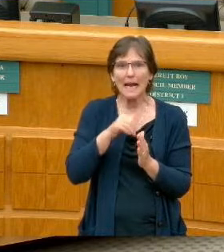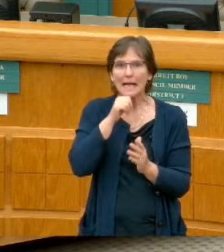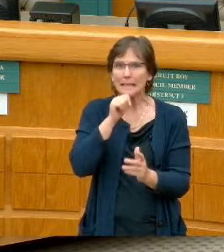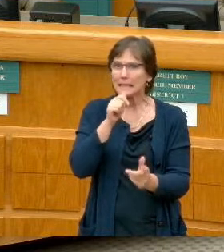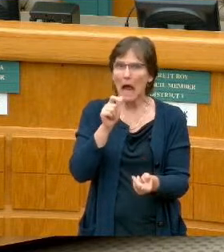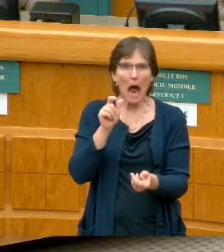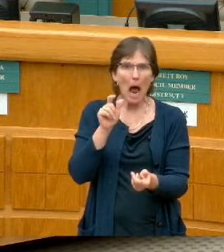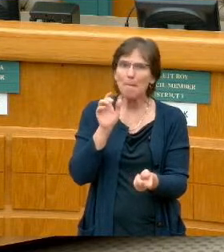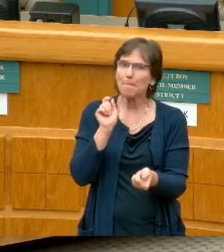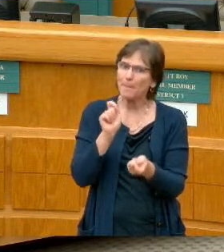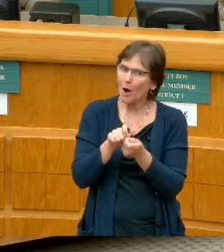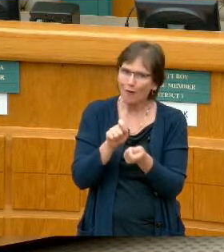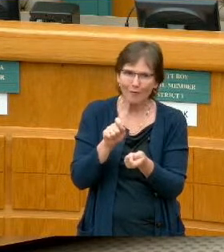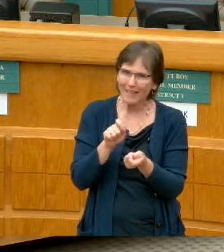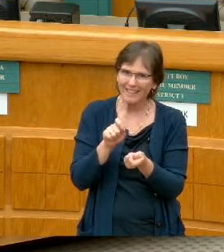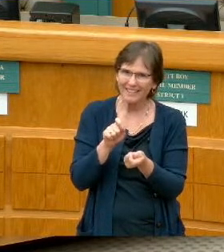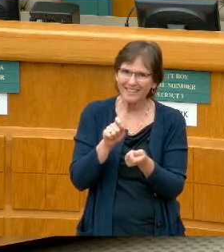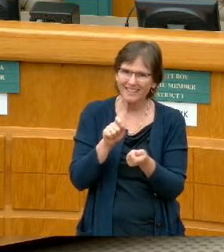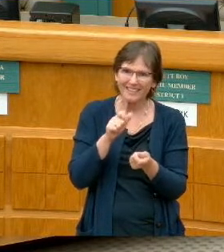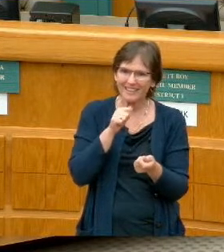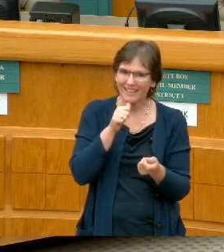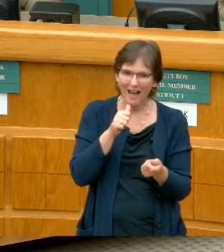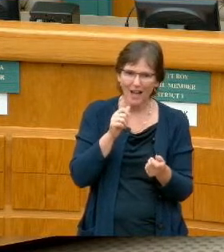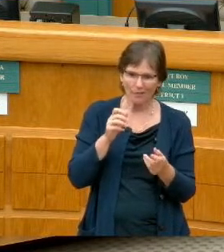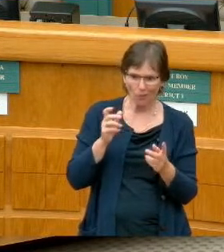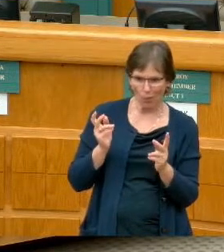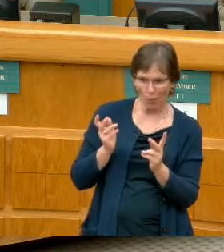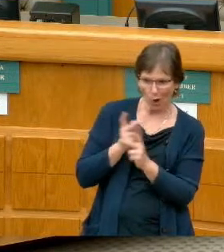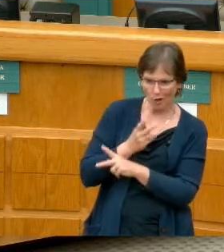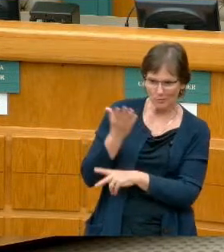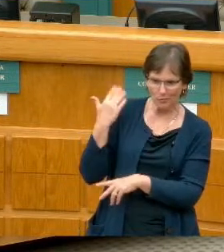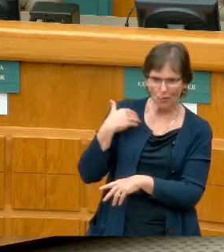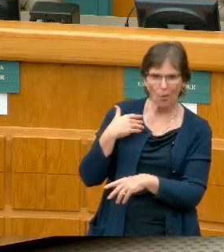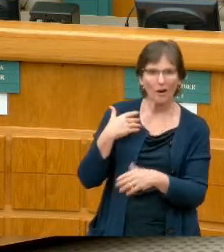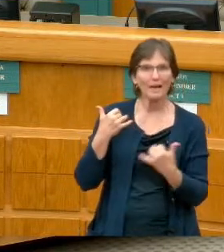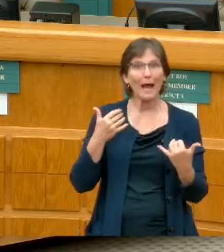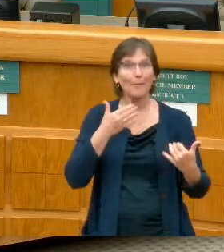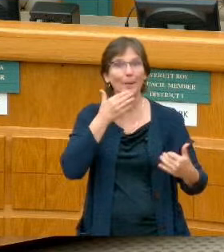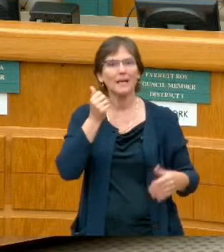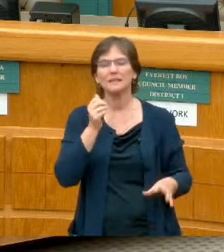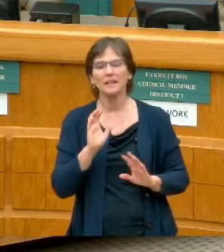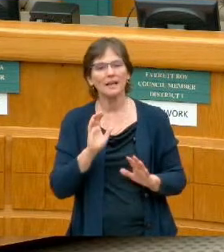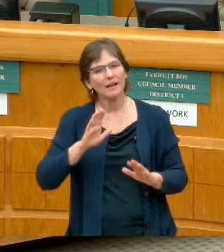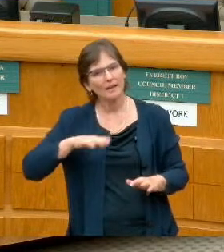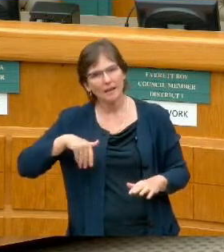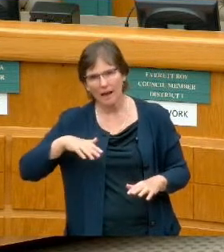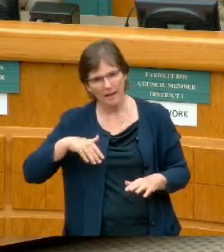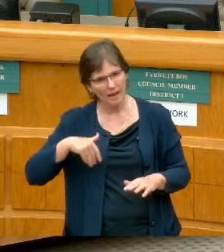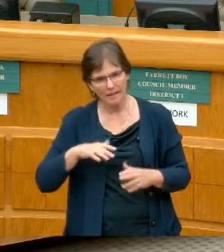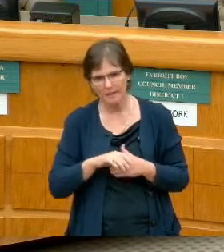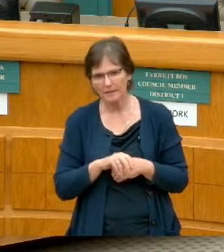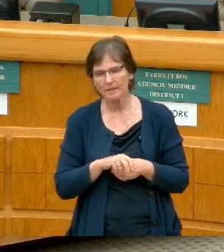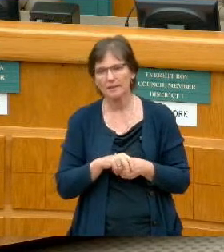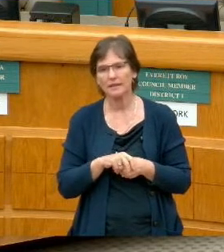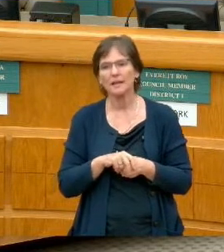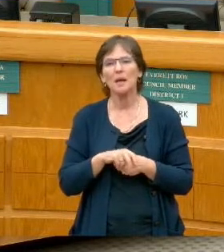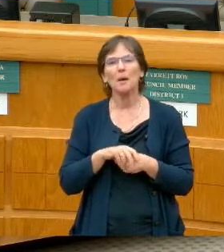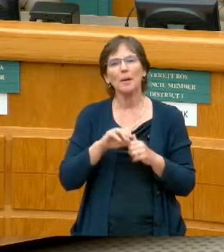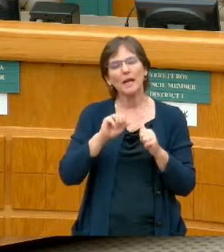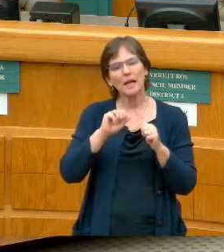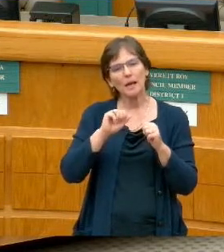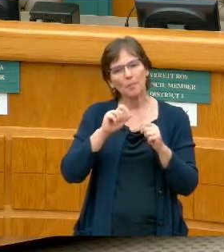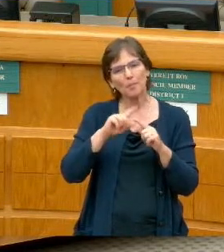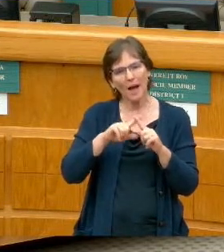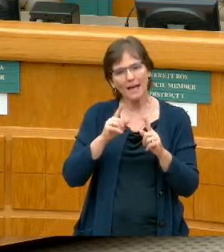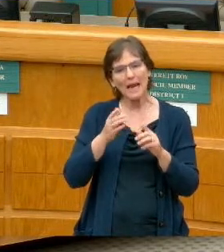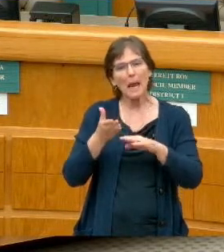first, but boy, have we made major improvements. And this is not just in one category, but all categories, from